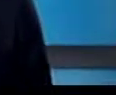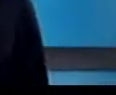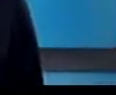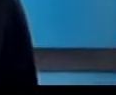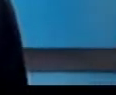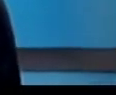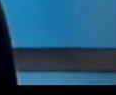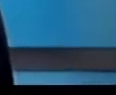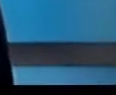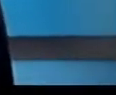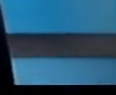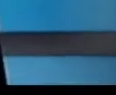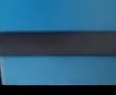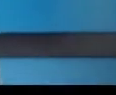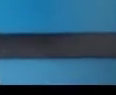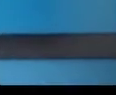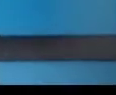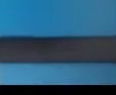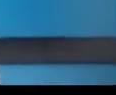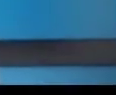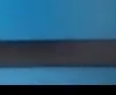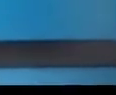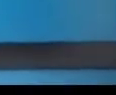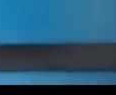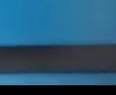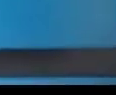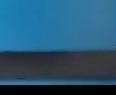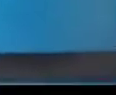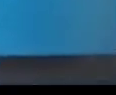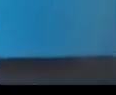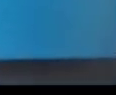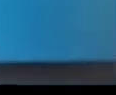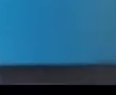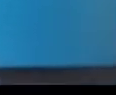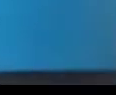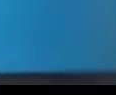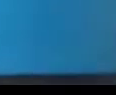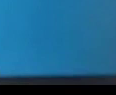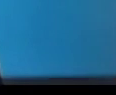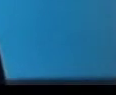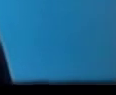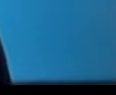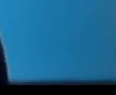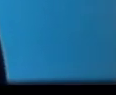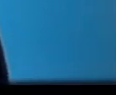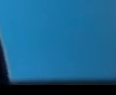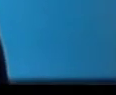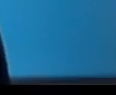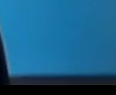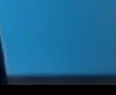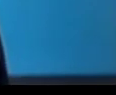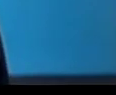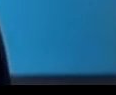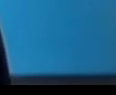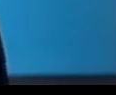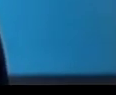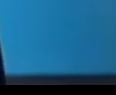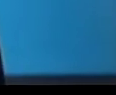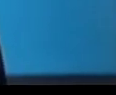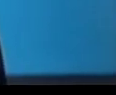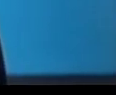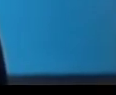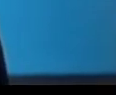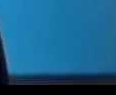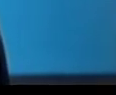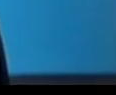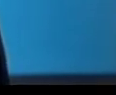It's the third day of celebration. And right here at the GCK studio, we are so happy. We are happy that